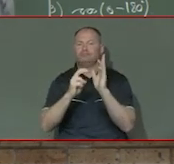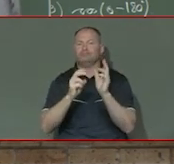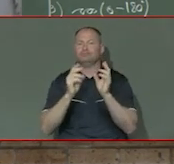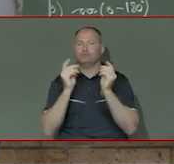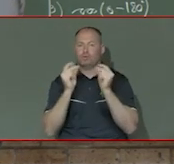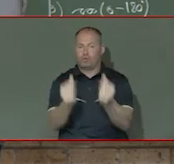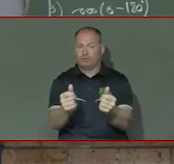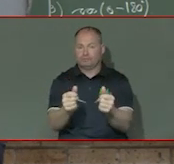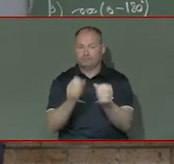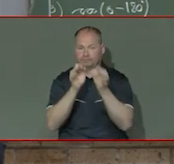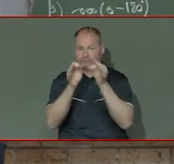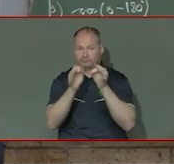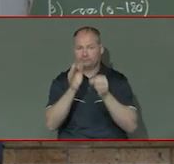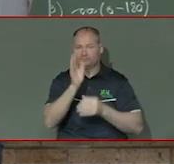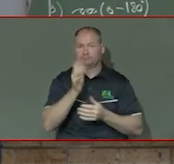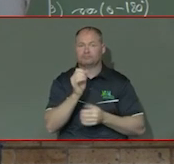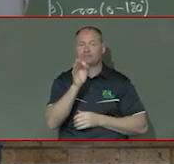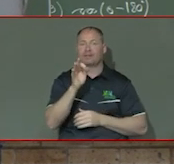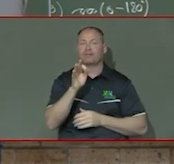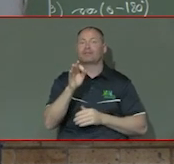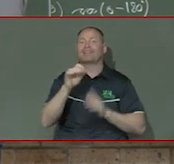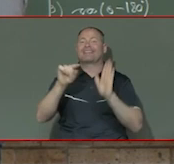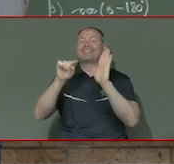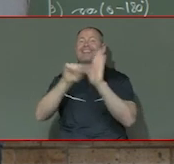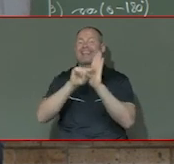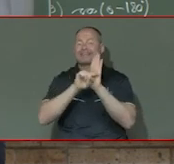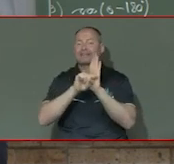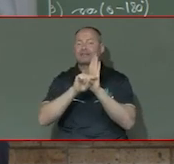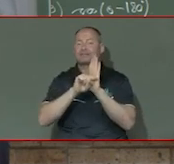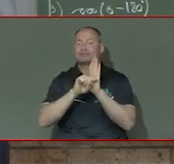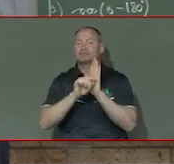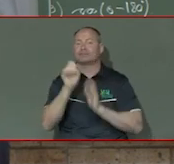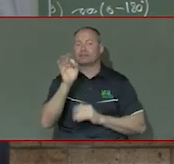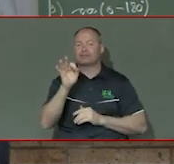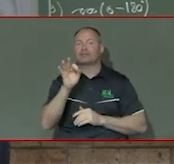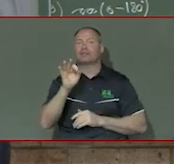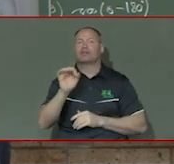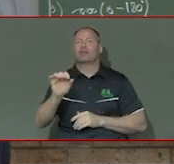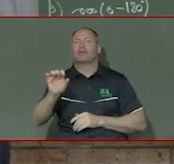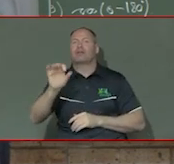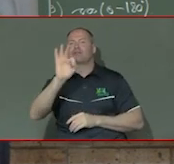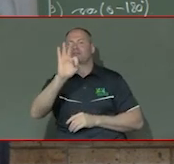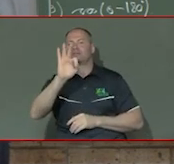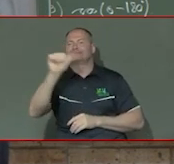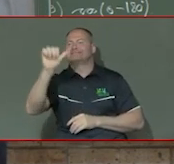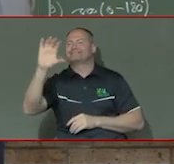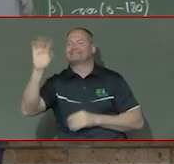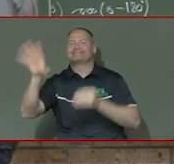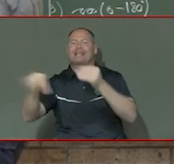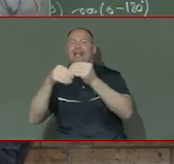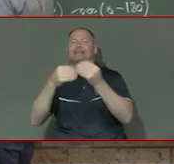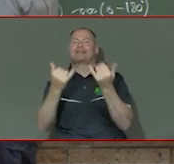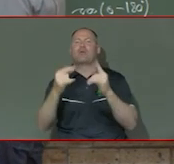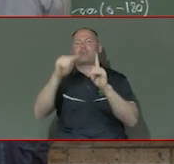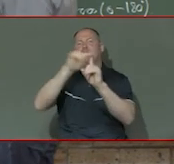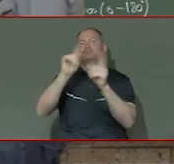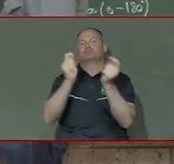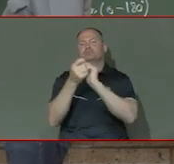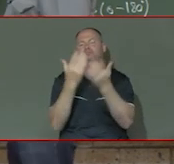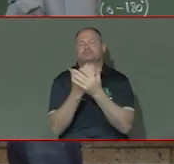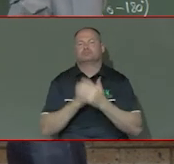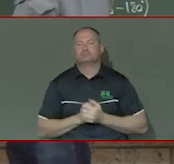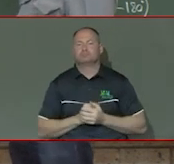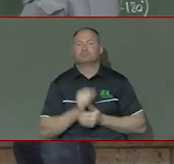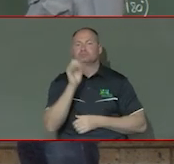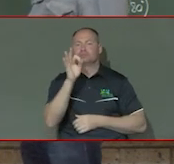say, if it's a negative angle, we can just add 360 and make it positive. If it is an angle